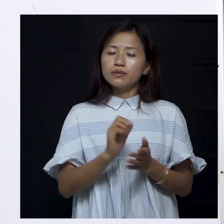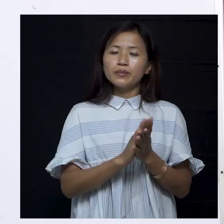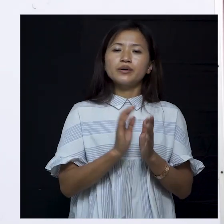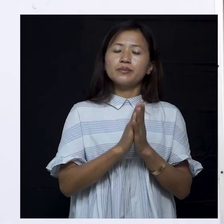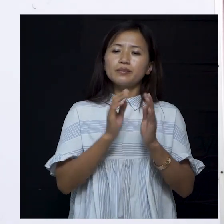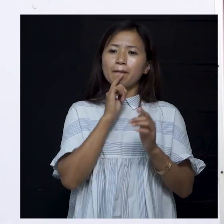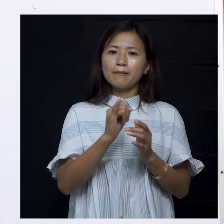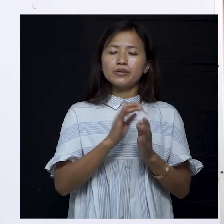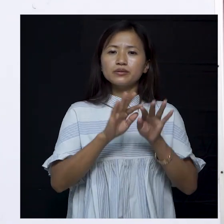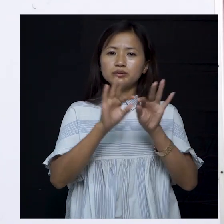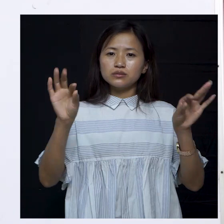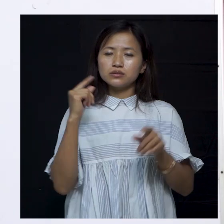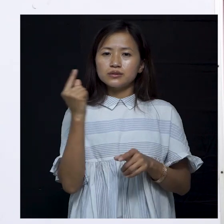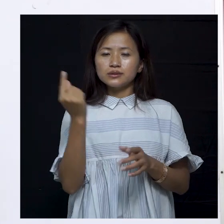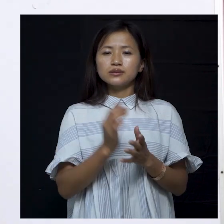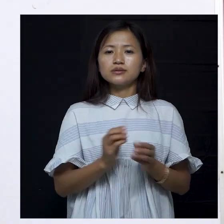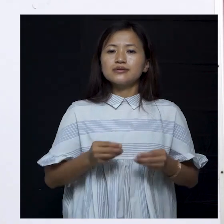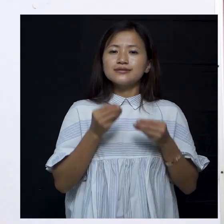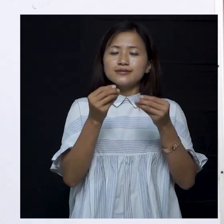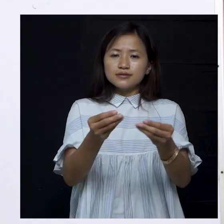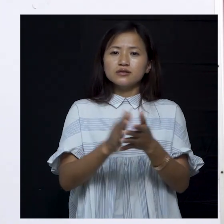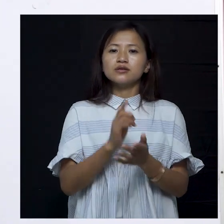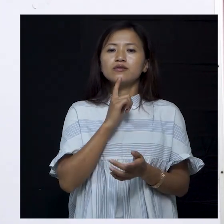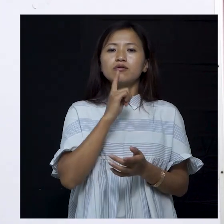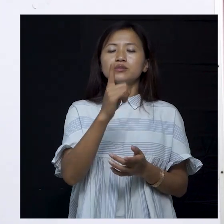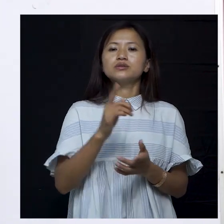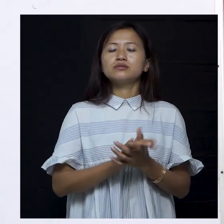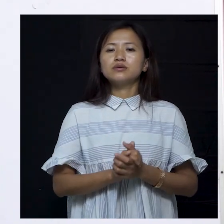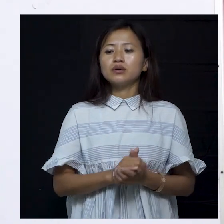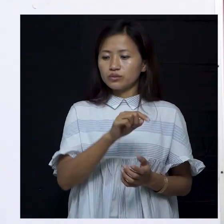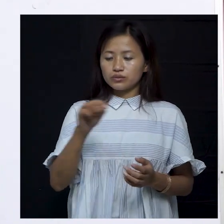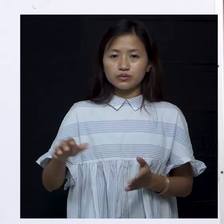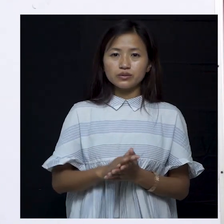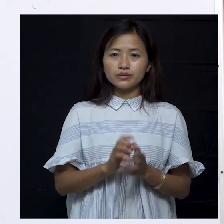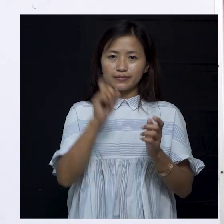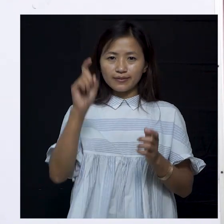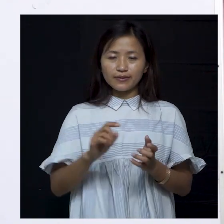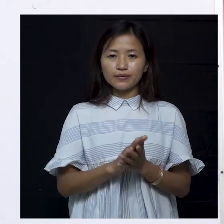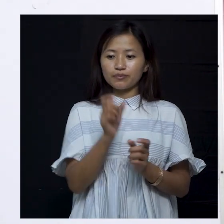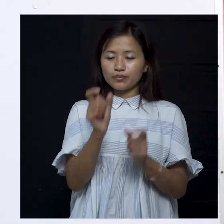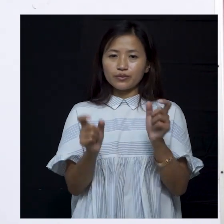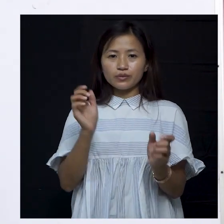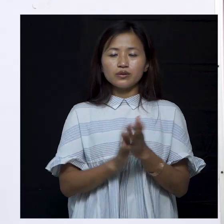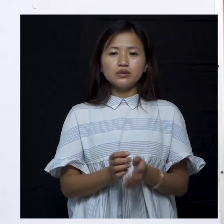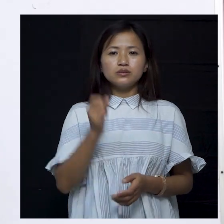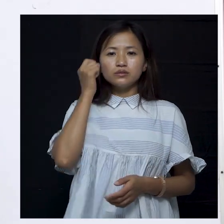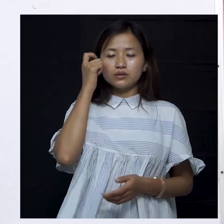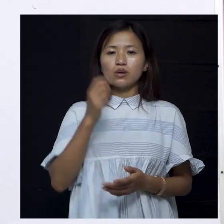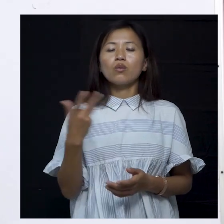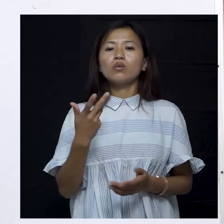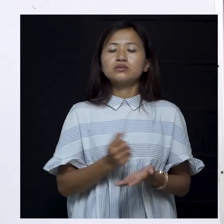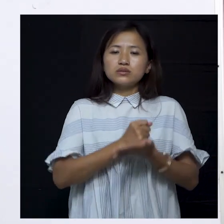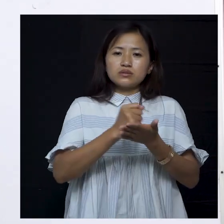sentence is, because it is giving you the information which are very much required for people to understand what you